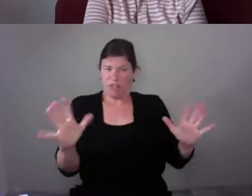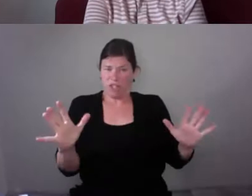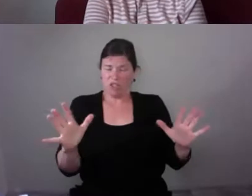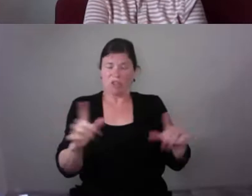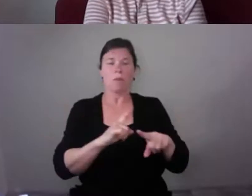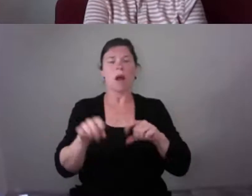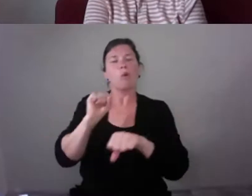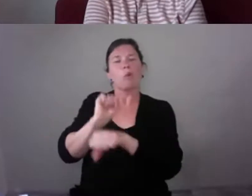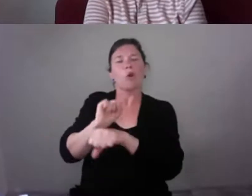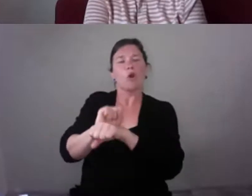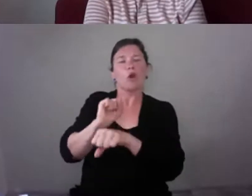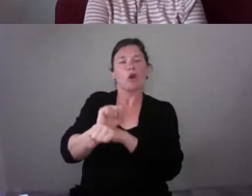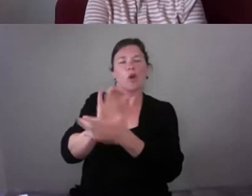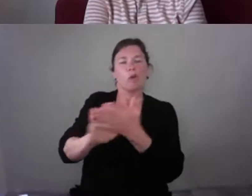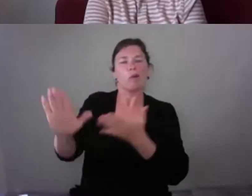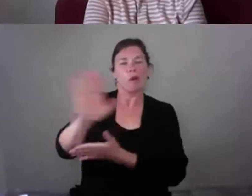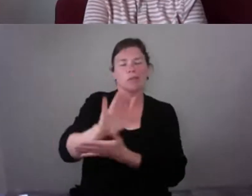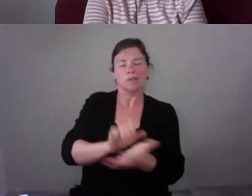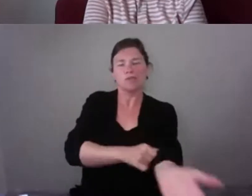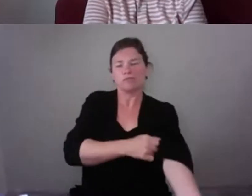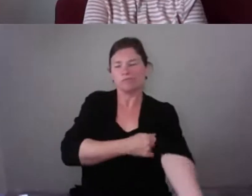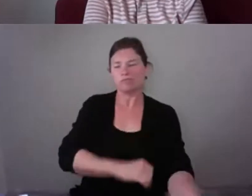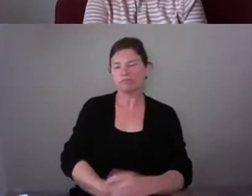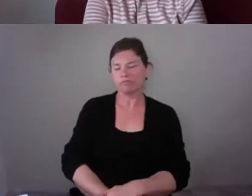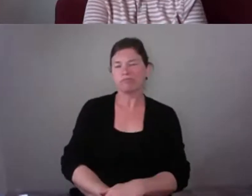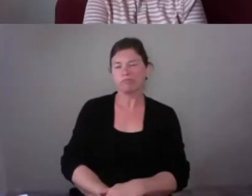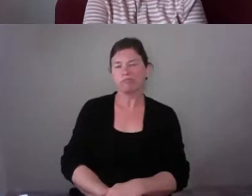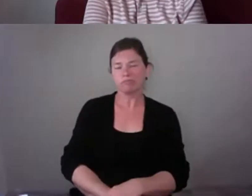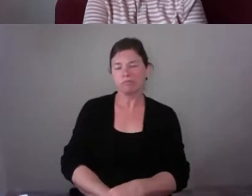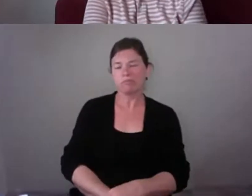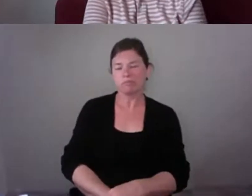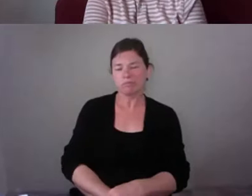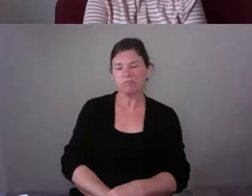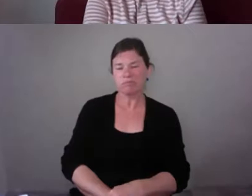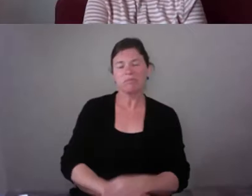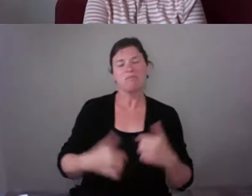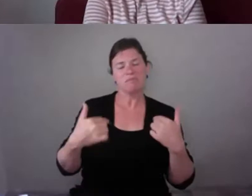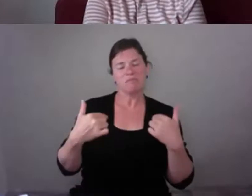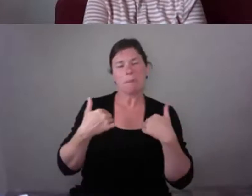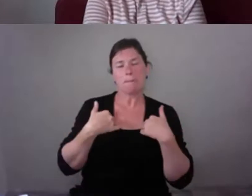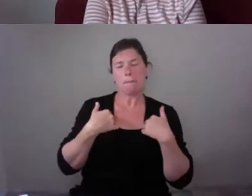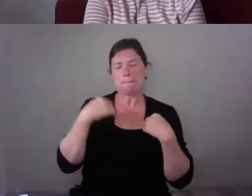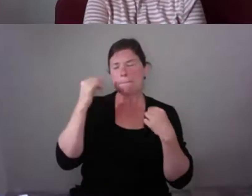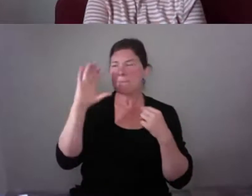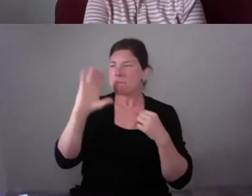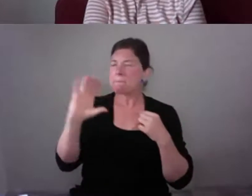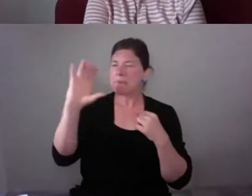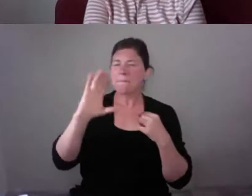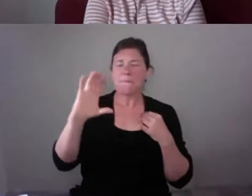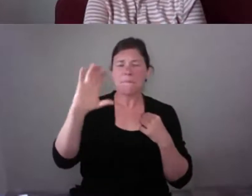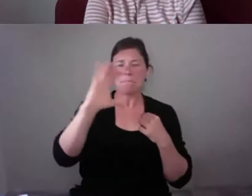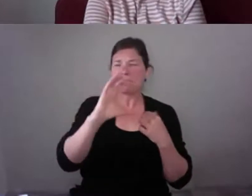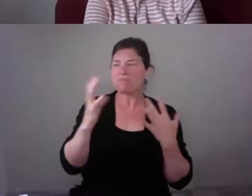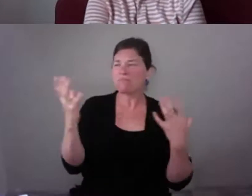left college but I am looking for like I am trying to go out with